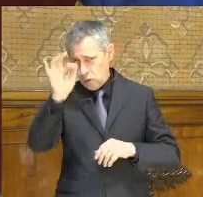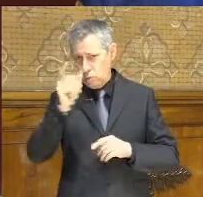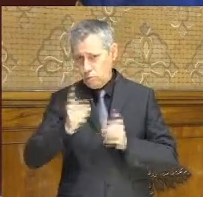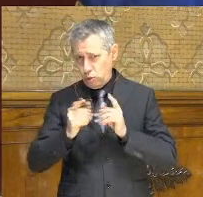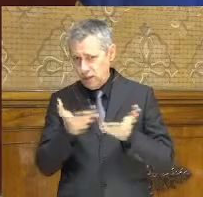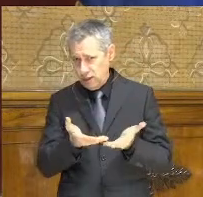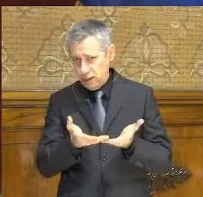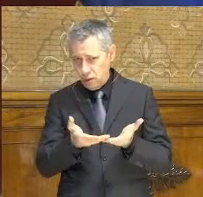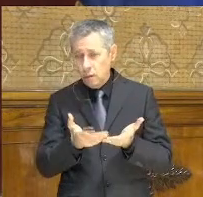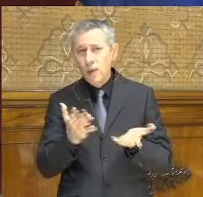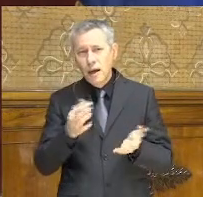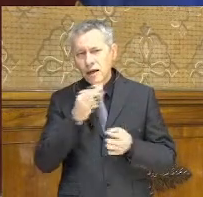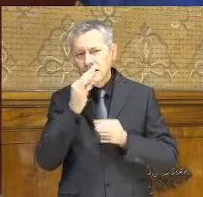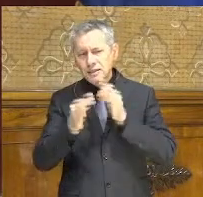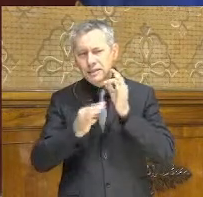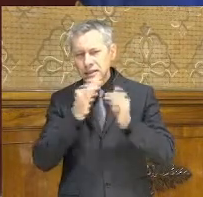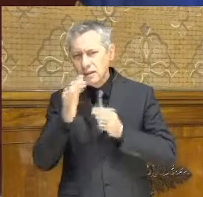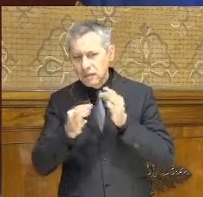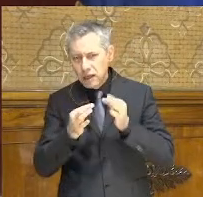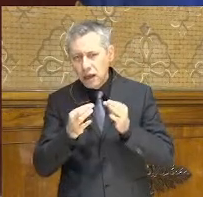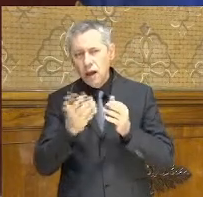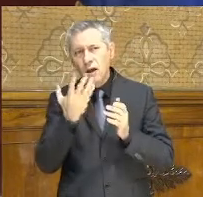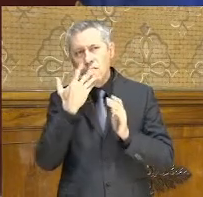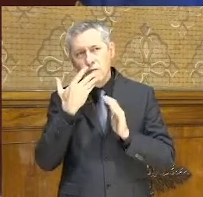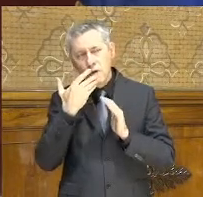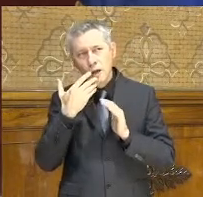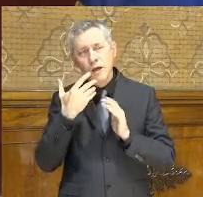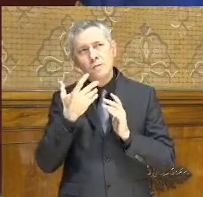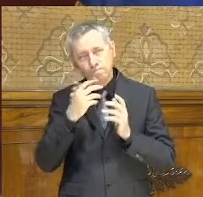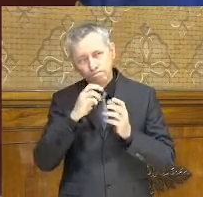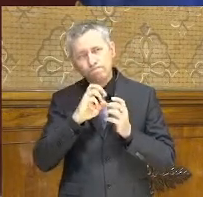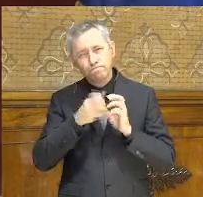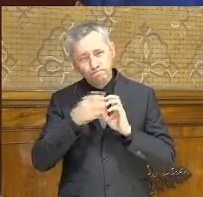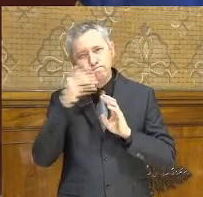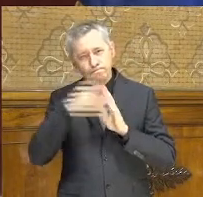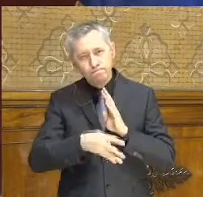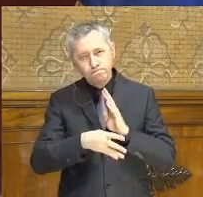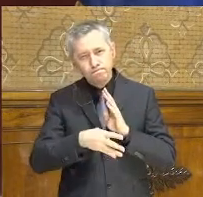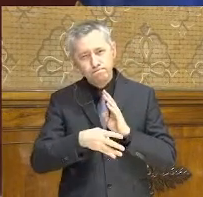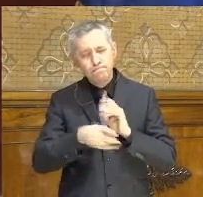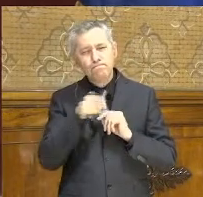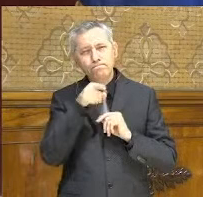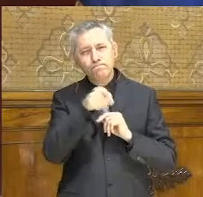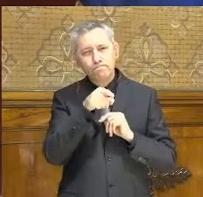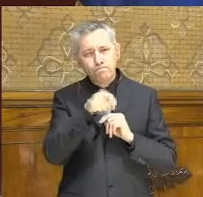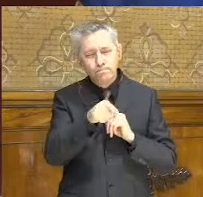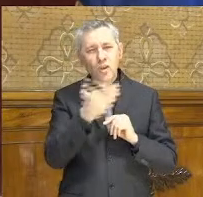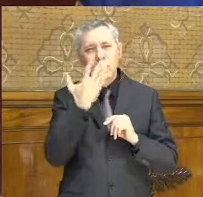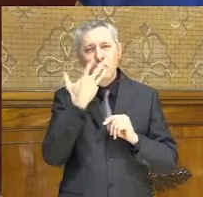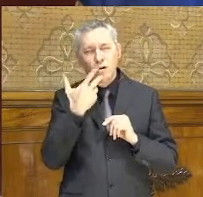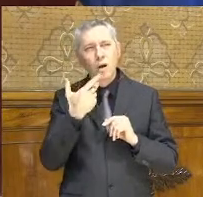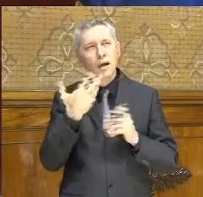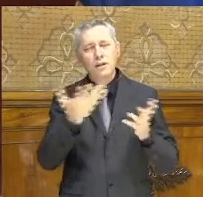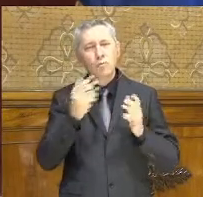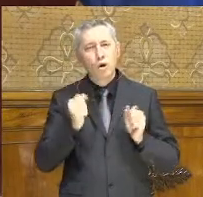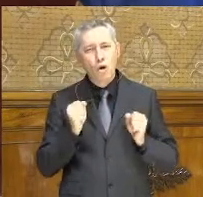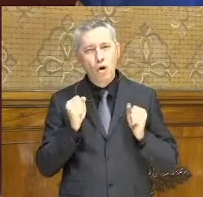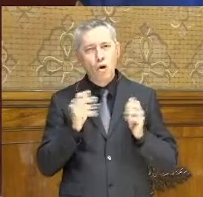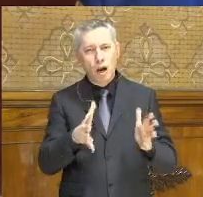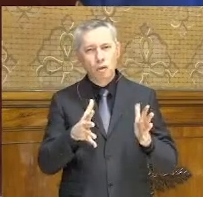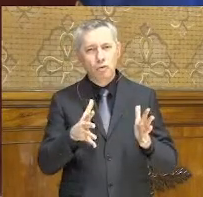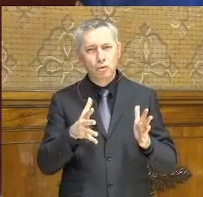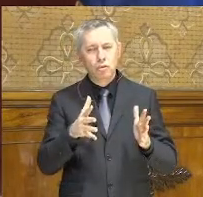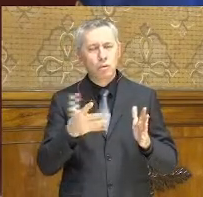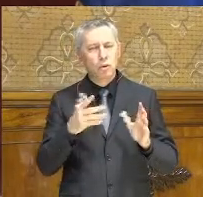and aspirational aura is complex. Clarity lies in the courage of the collective